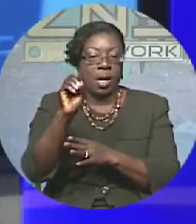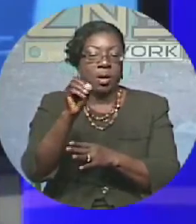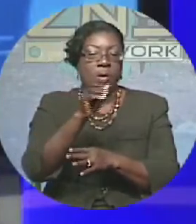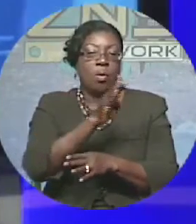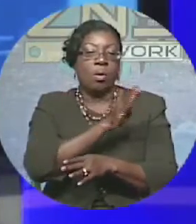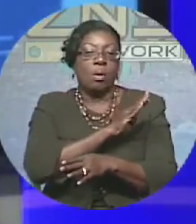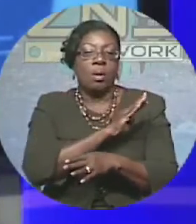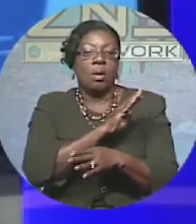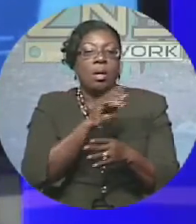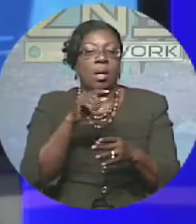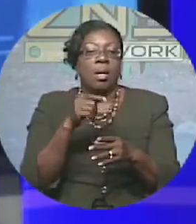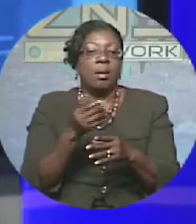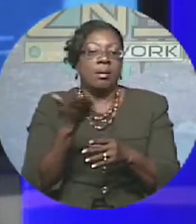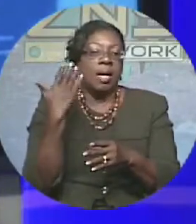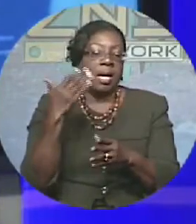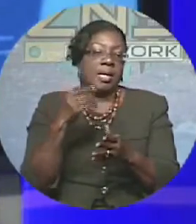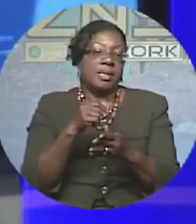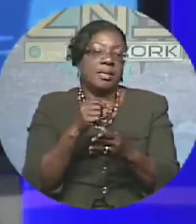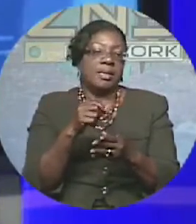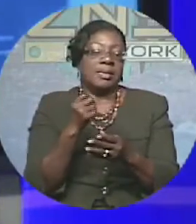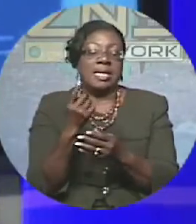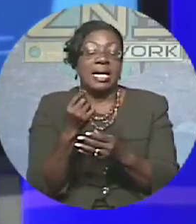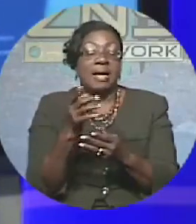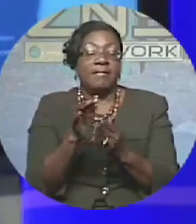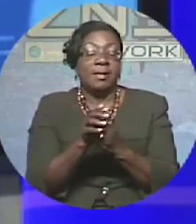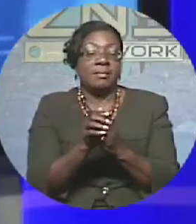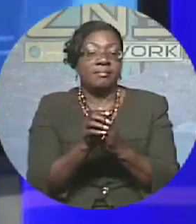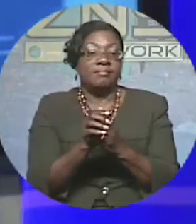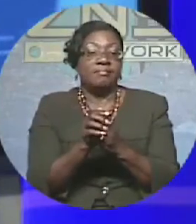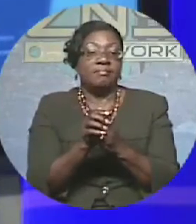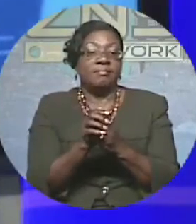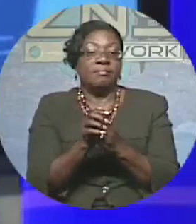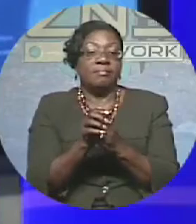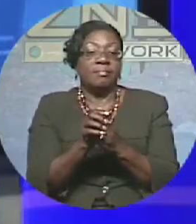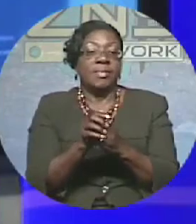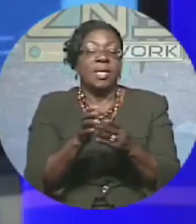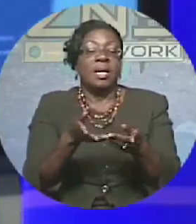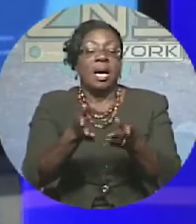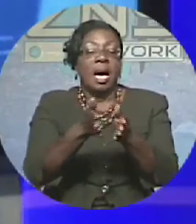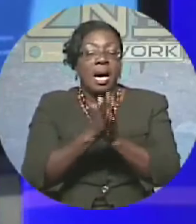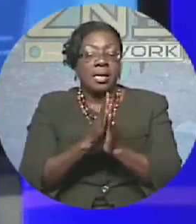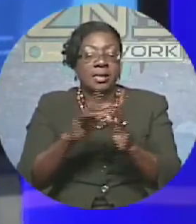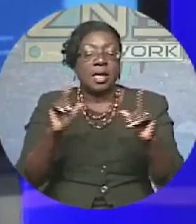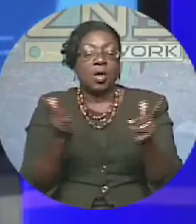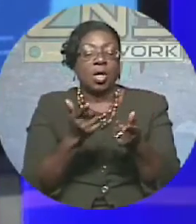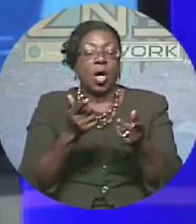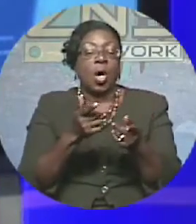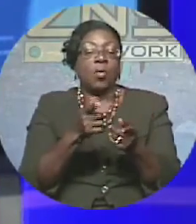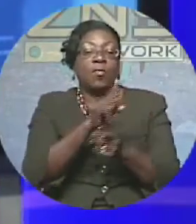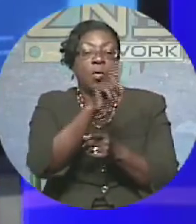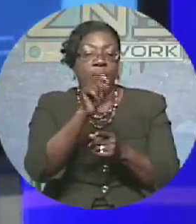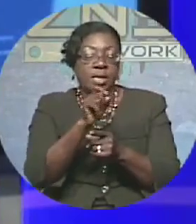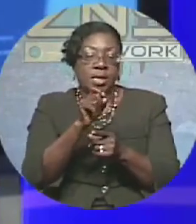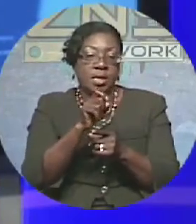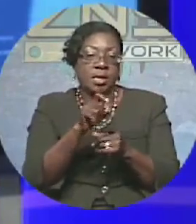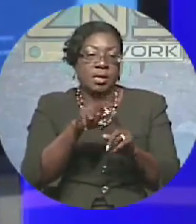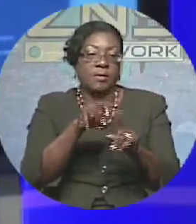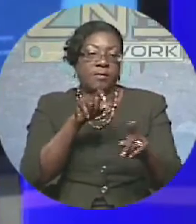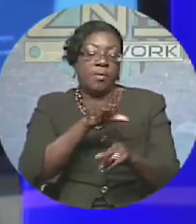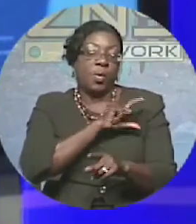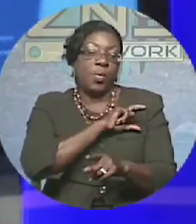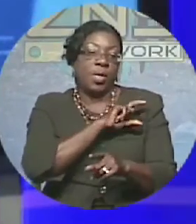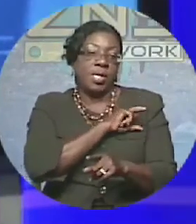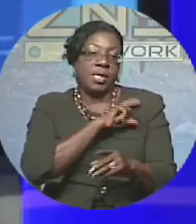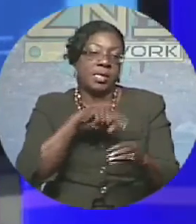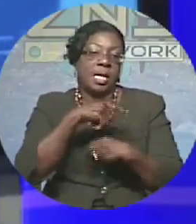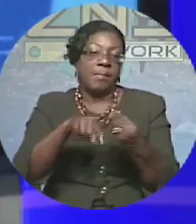evidence she collected from the crime scene and submitted for a DNA analysis. Deputy Director of Public Prosecutions Garvin Gaskin,